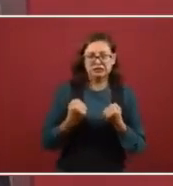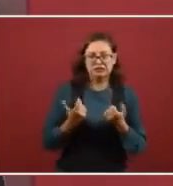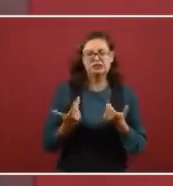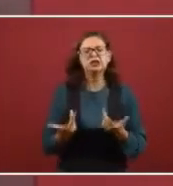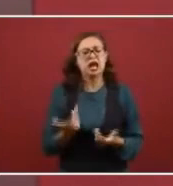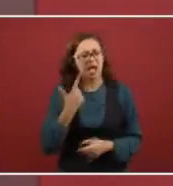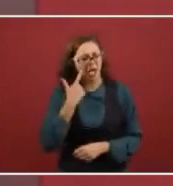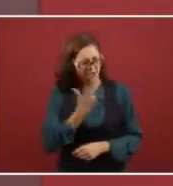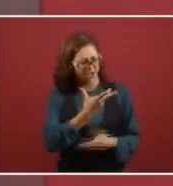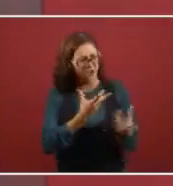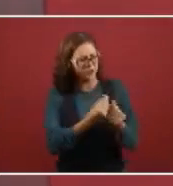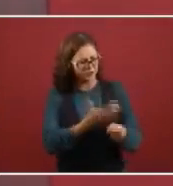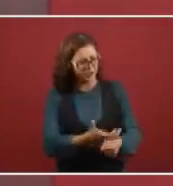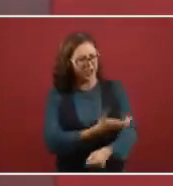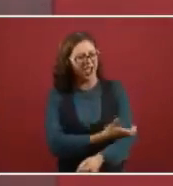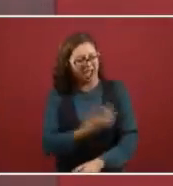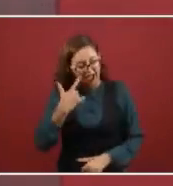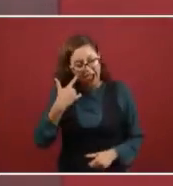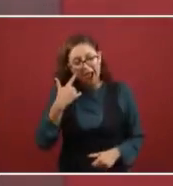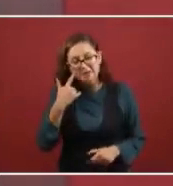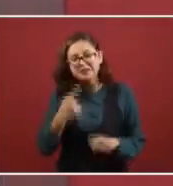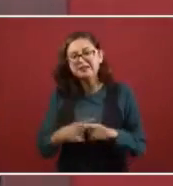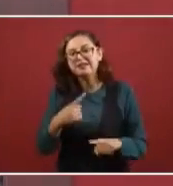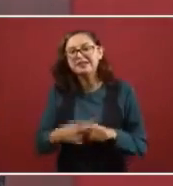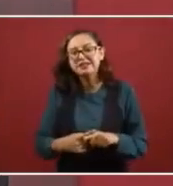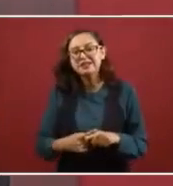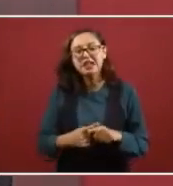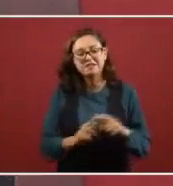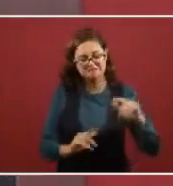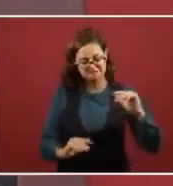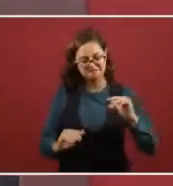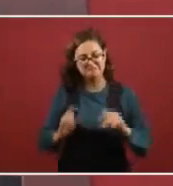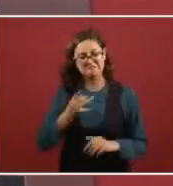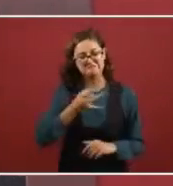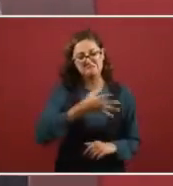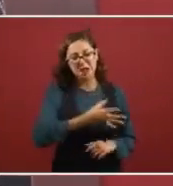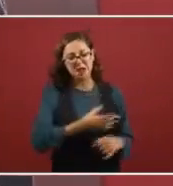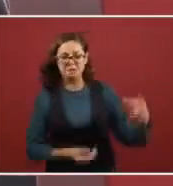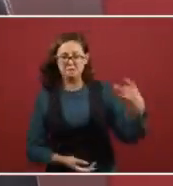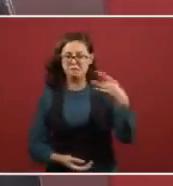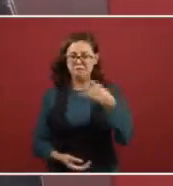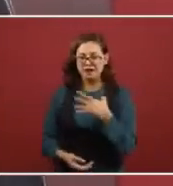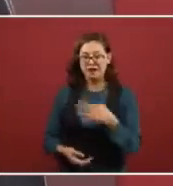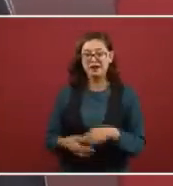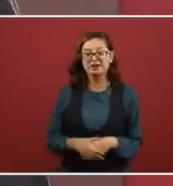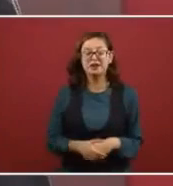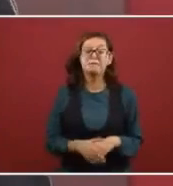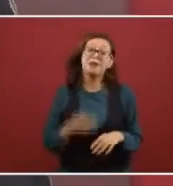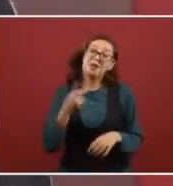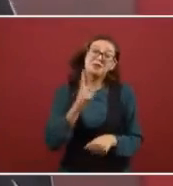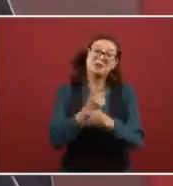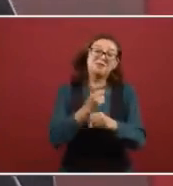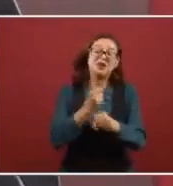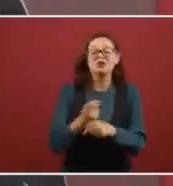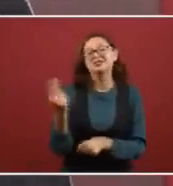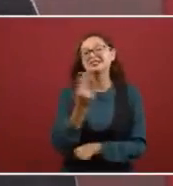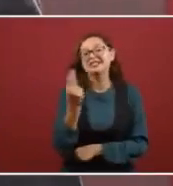So I would like them to try it, see if they would get up early on